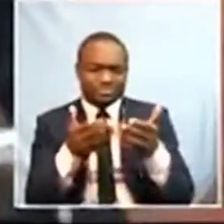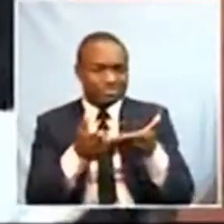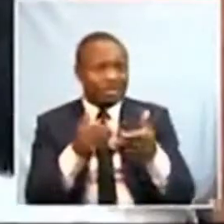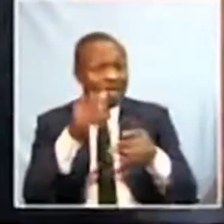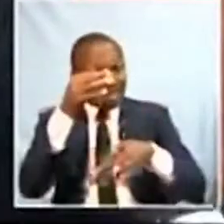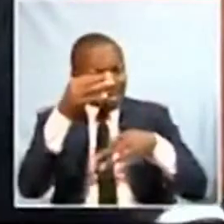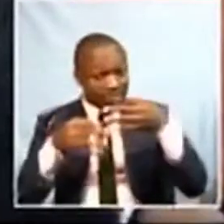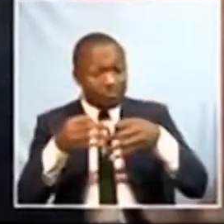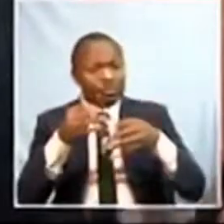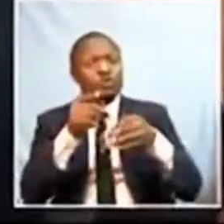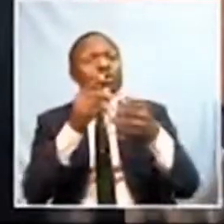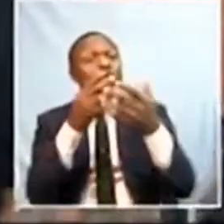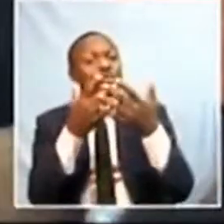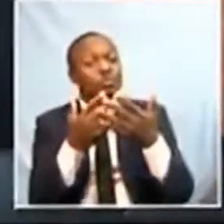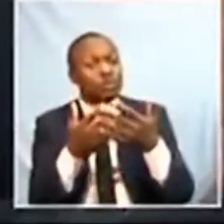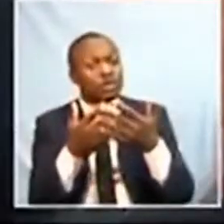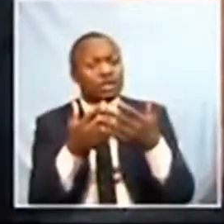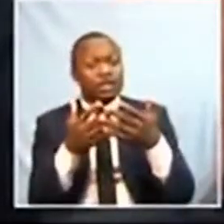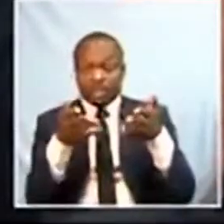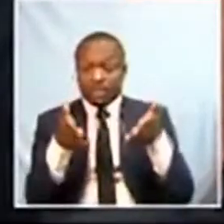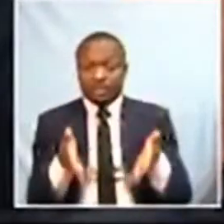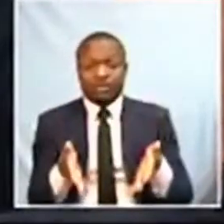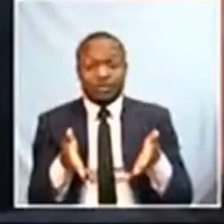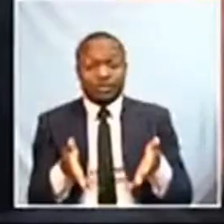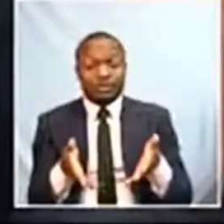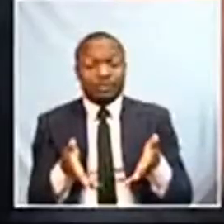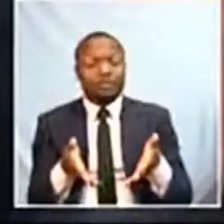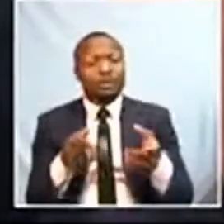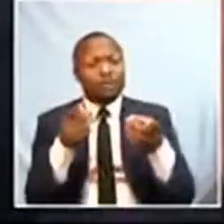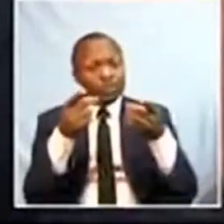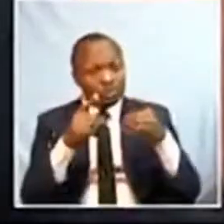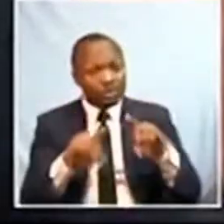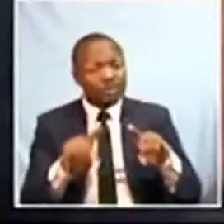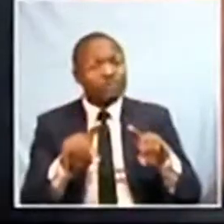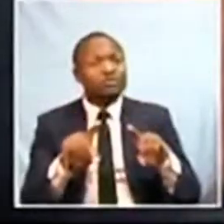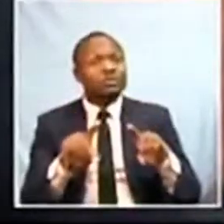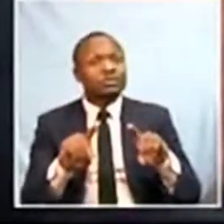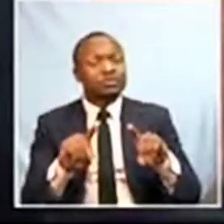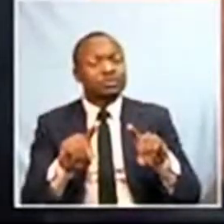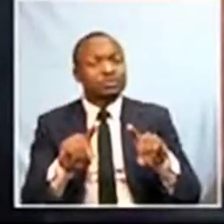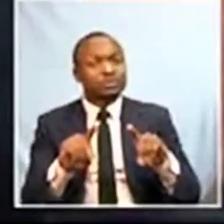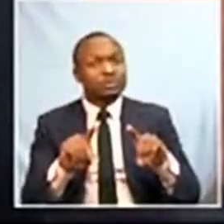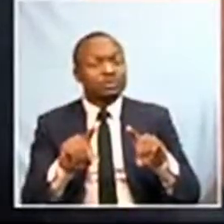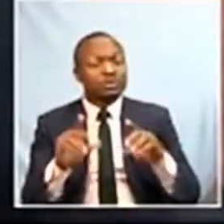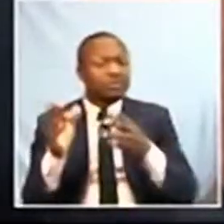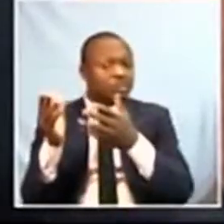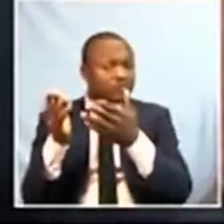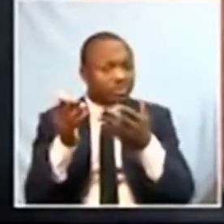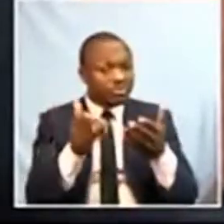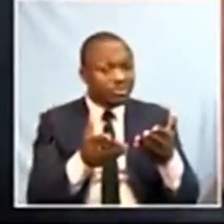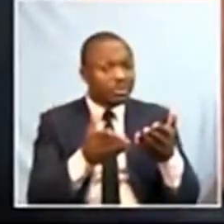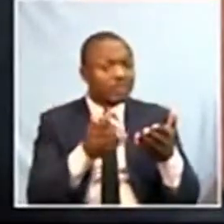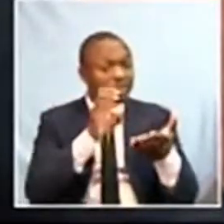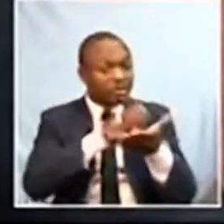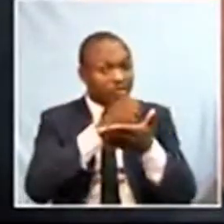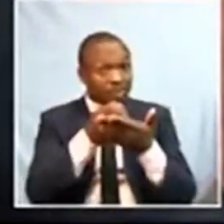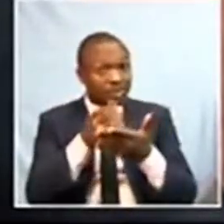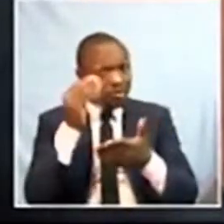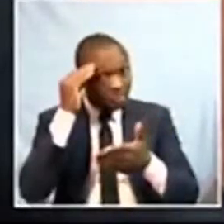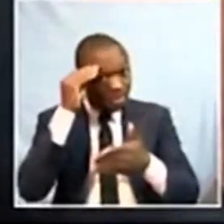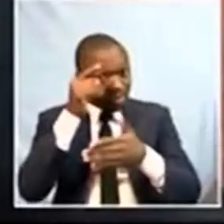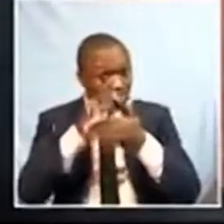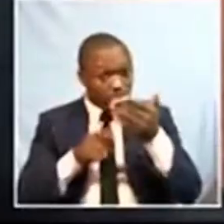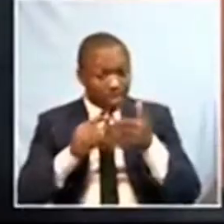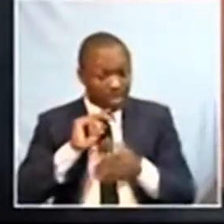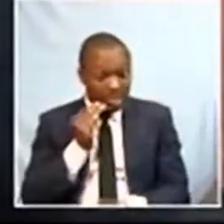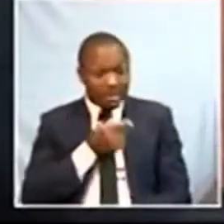If you'll be waiting for this place, that's when you bring about evidence. Do you know what to be